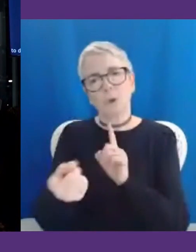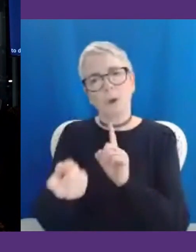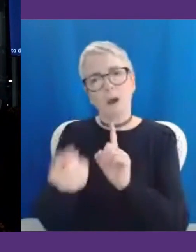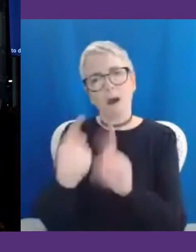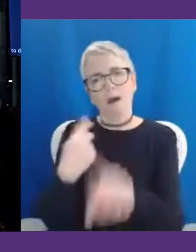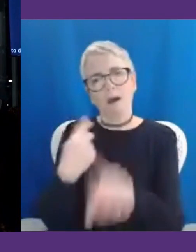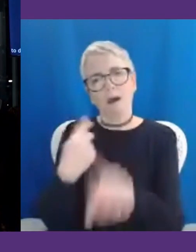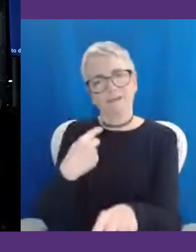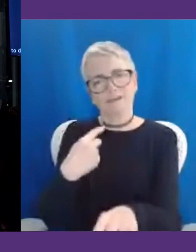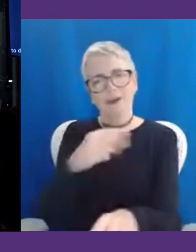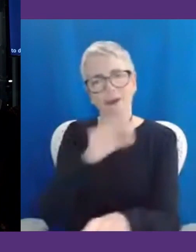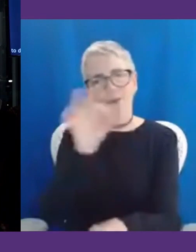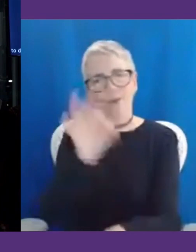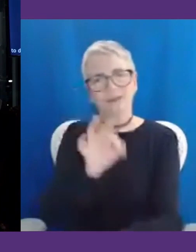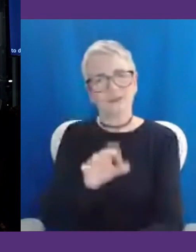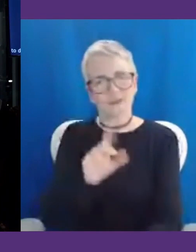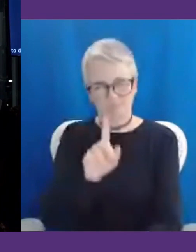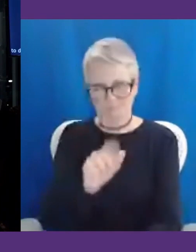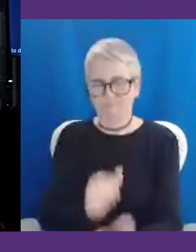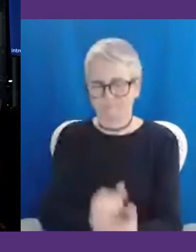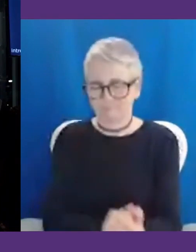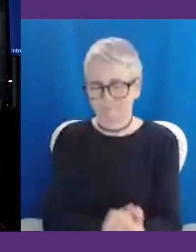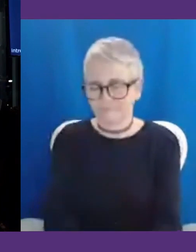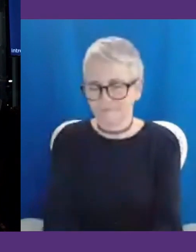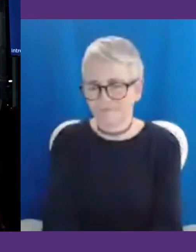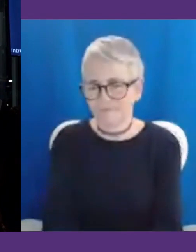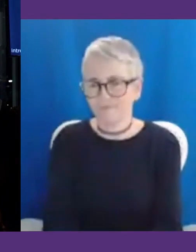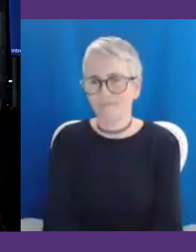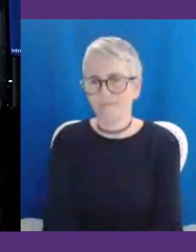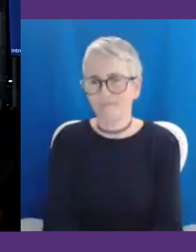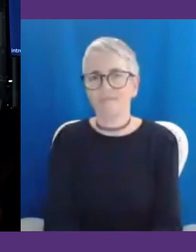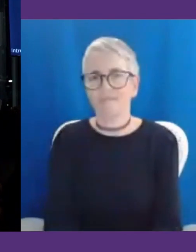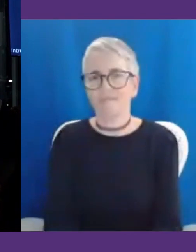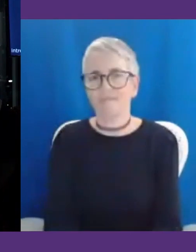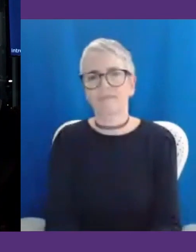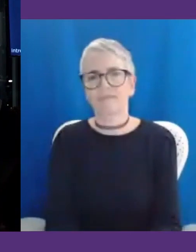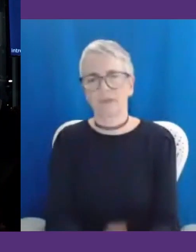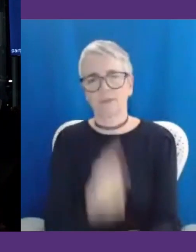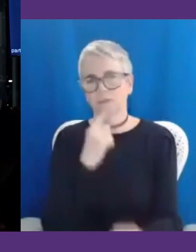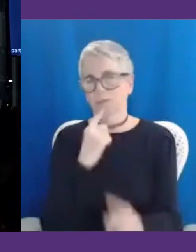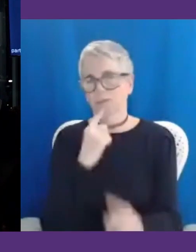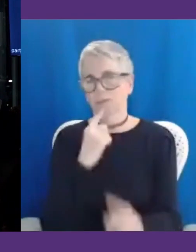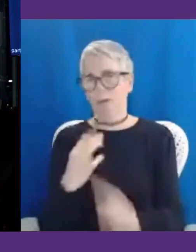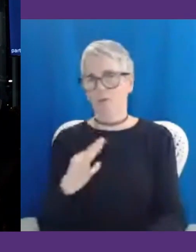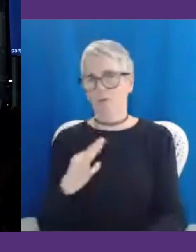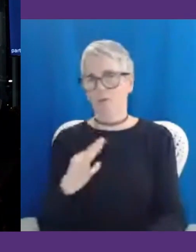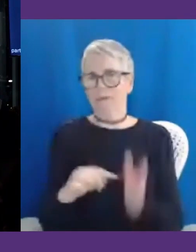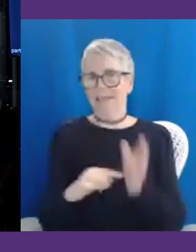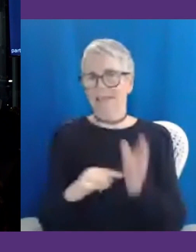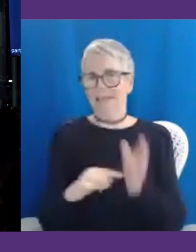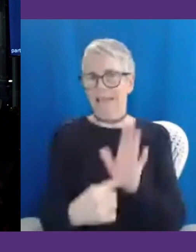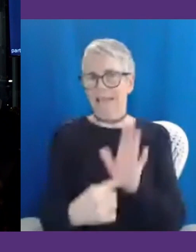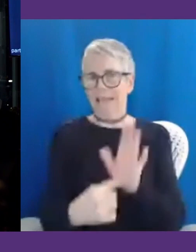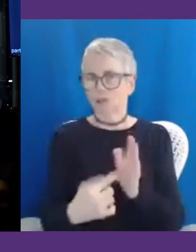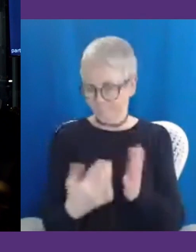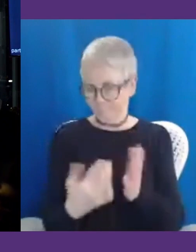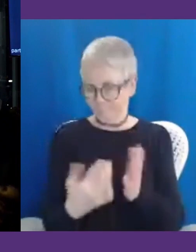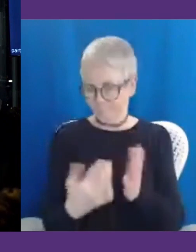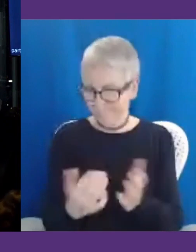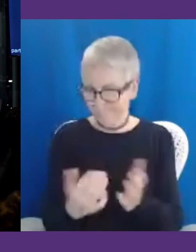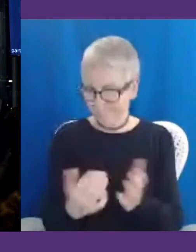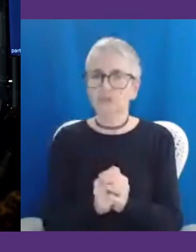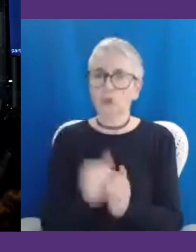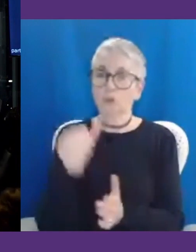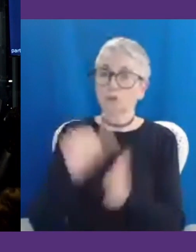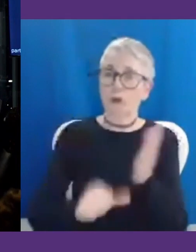particular element of the representation jigsaw, and particularly relates to the media. So let's start with Clive. Clive produces